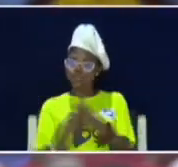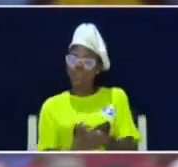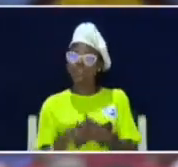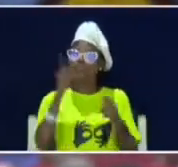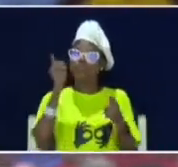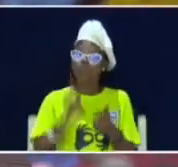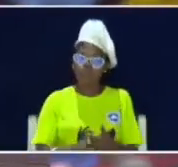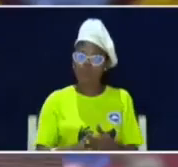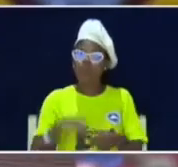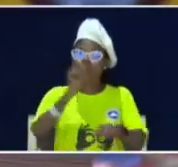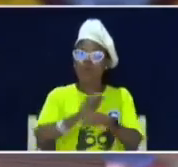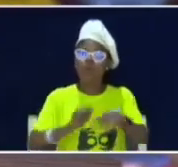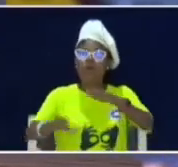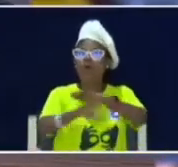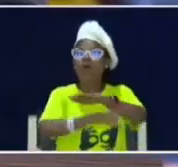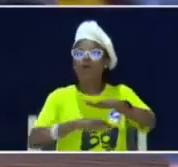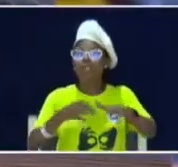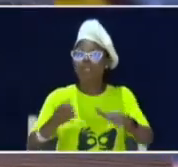you have victory so cheaply.